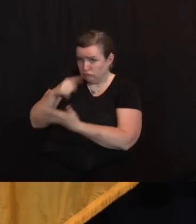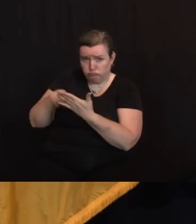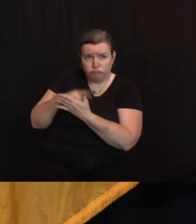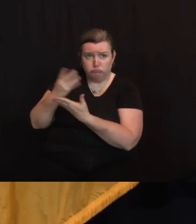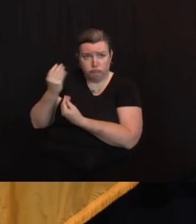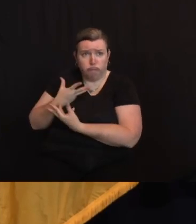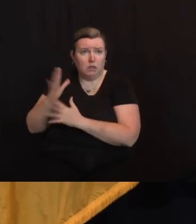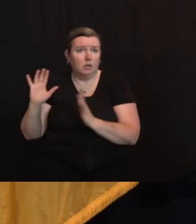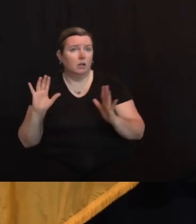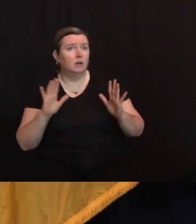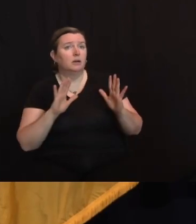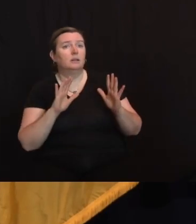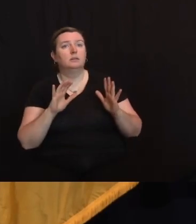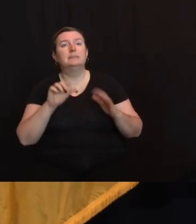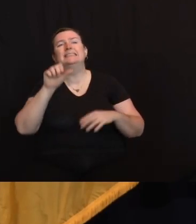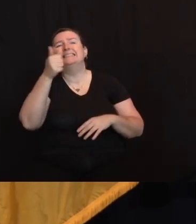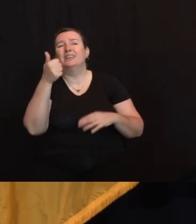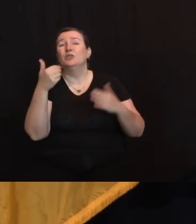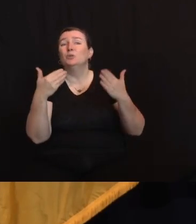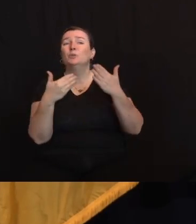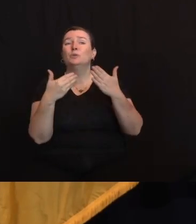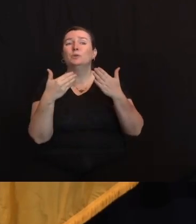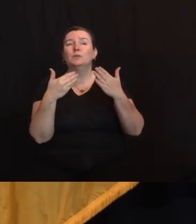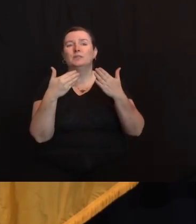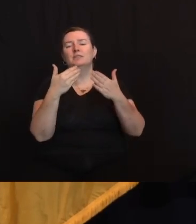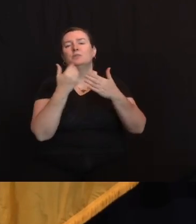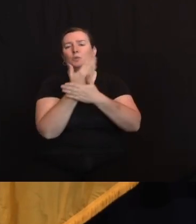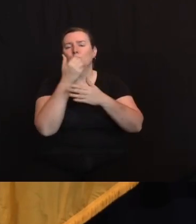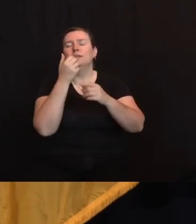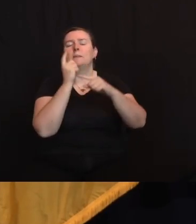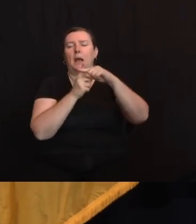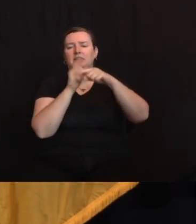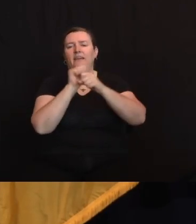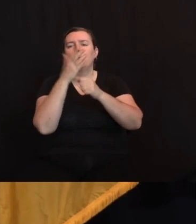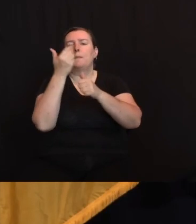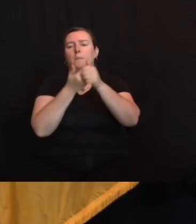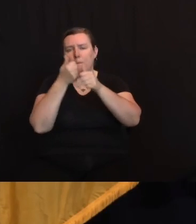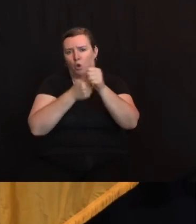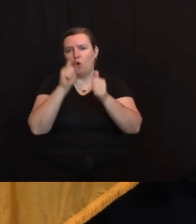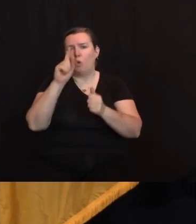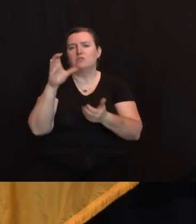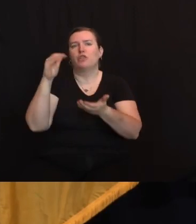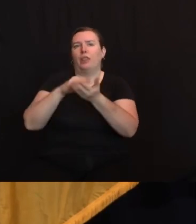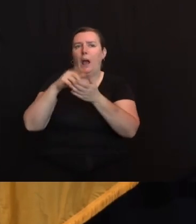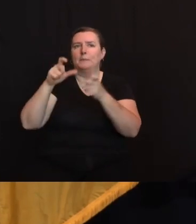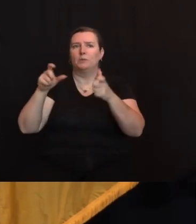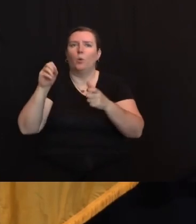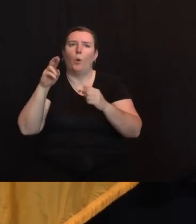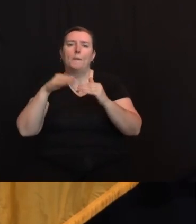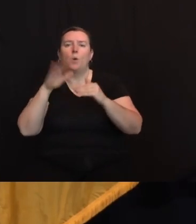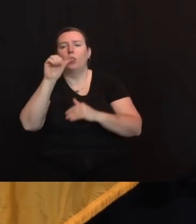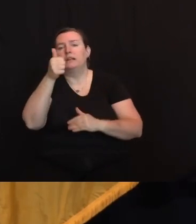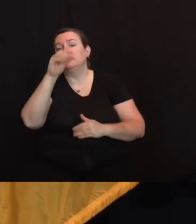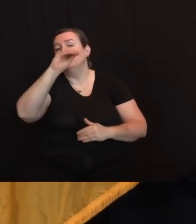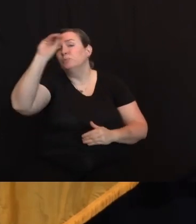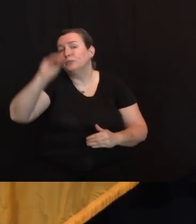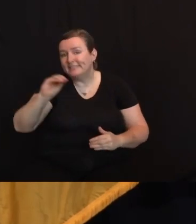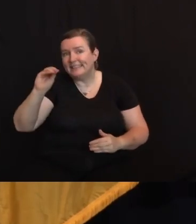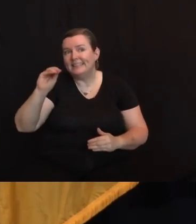per 100,000 residents, or more than 10% spot positivity rate. So